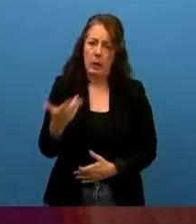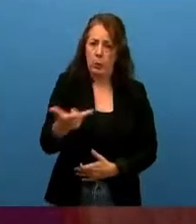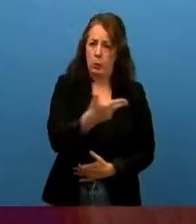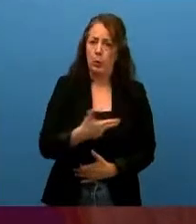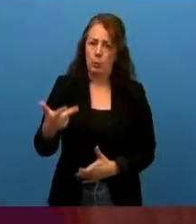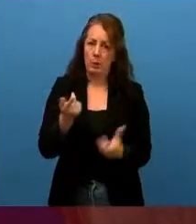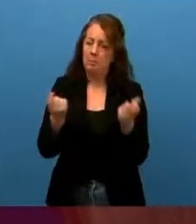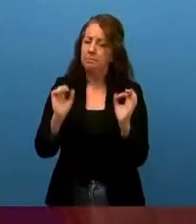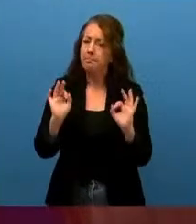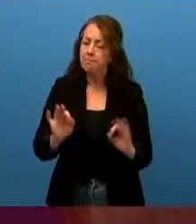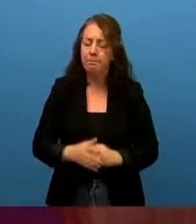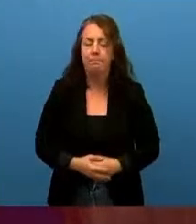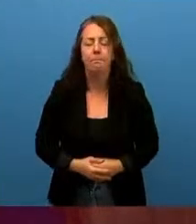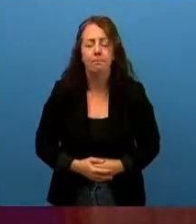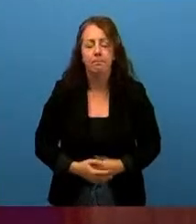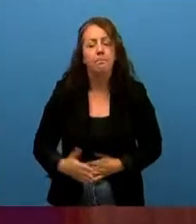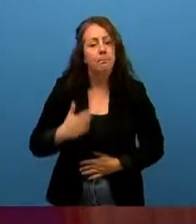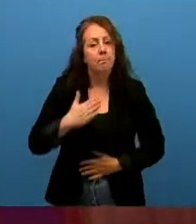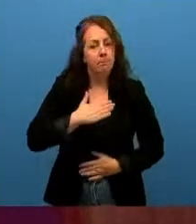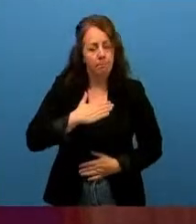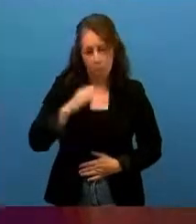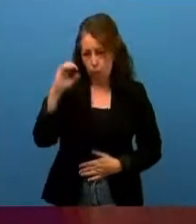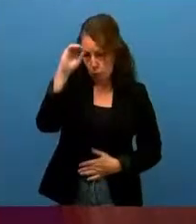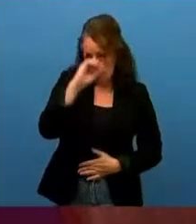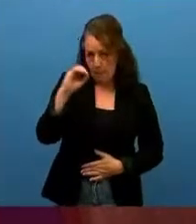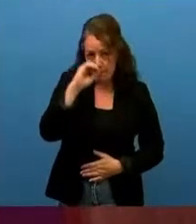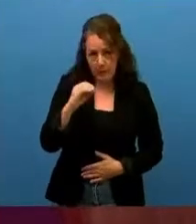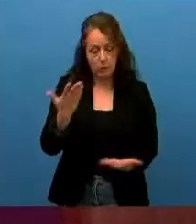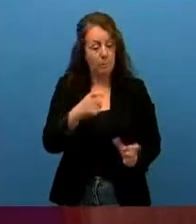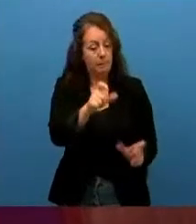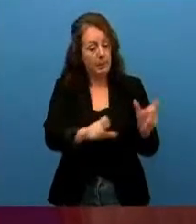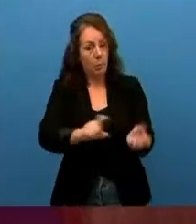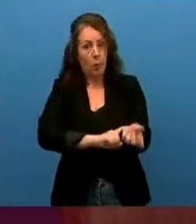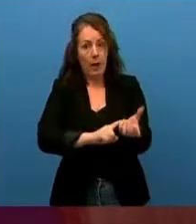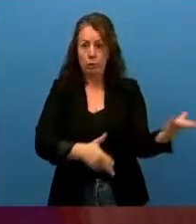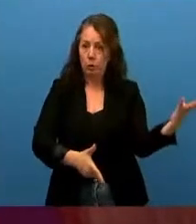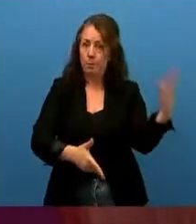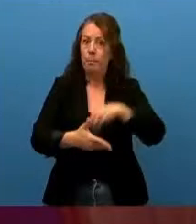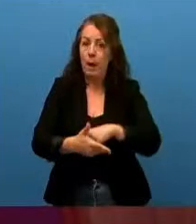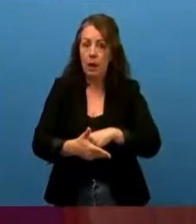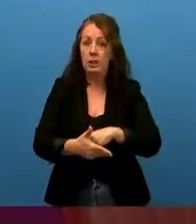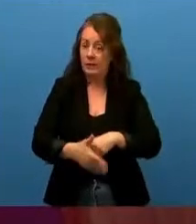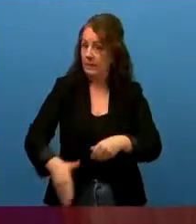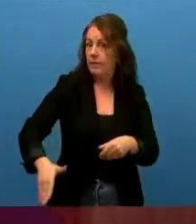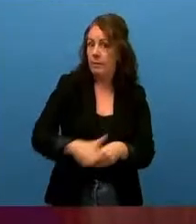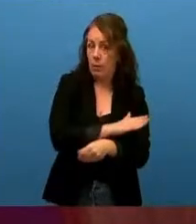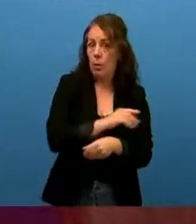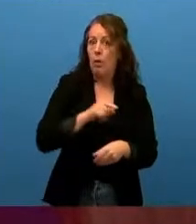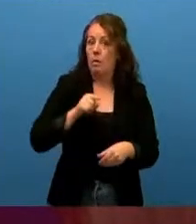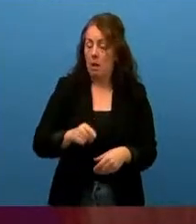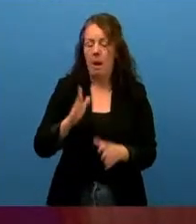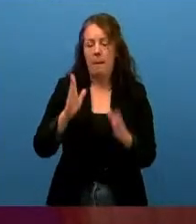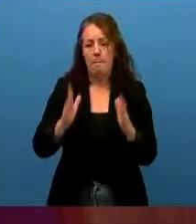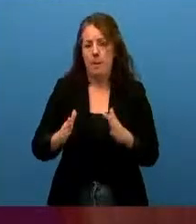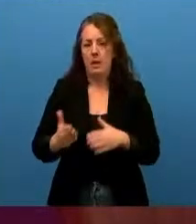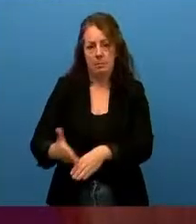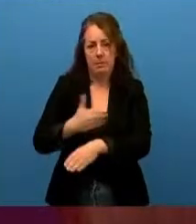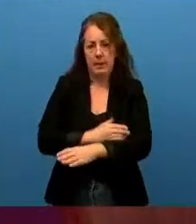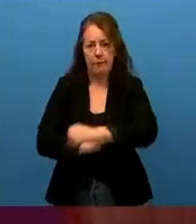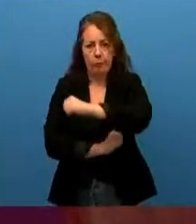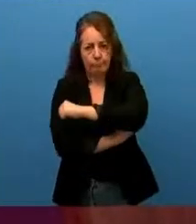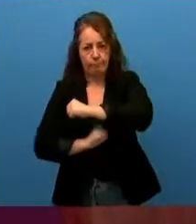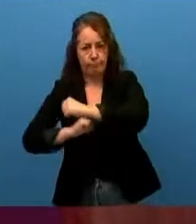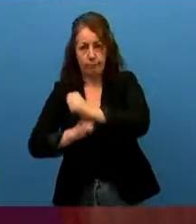view, enhanced participation consists of two fundamental pillars. One is recognition of the